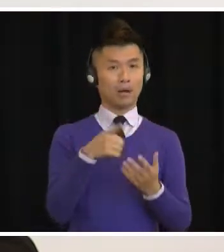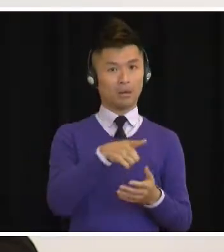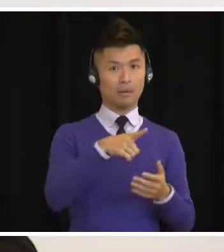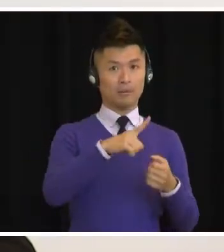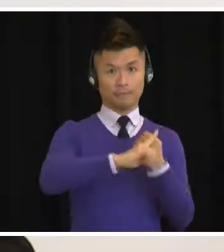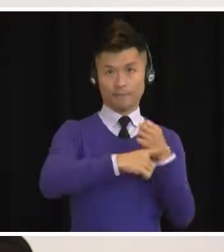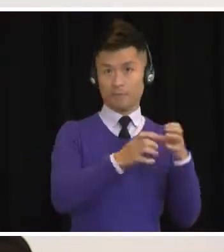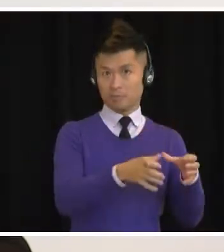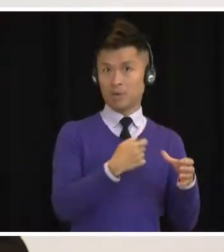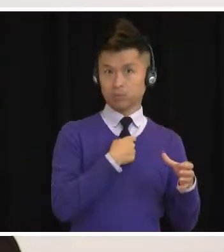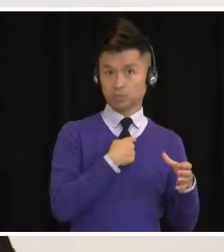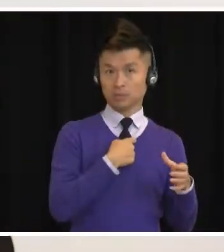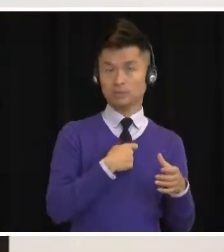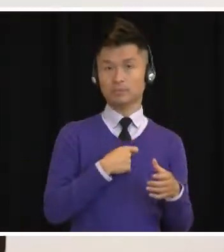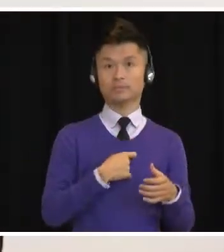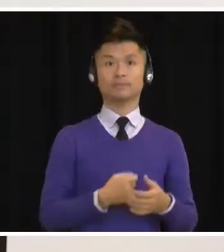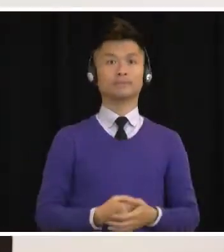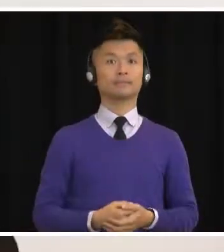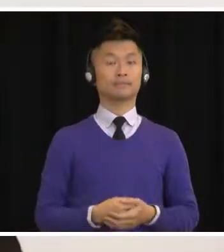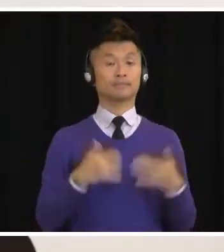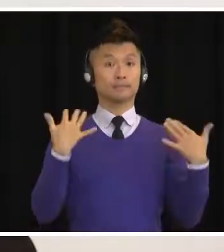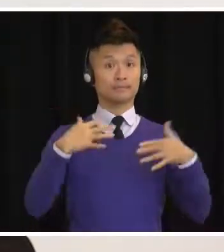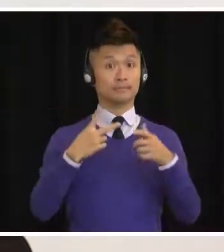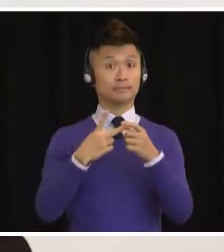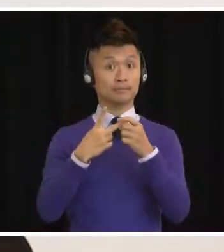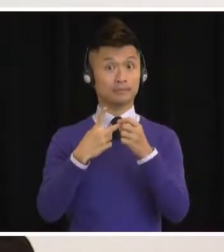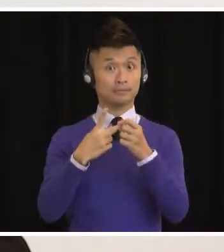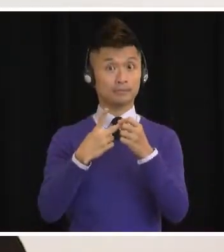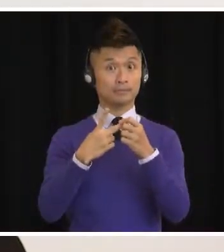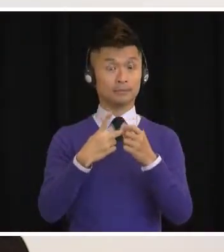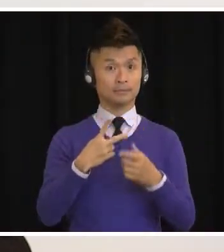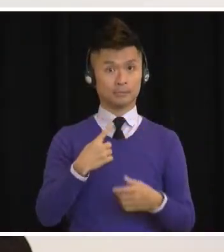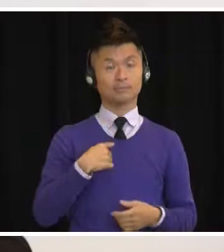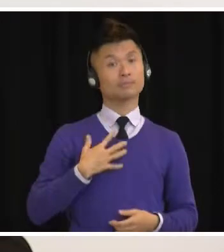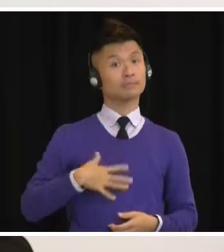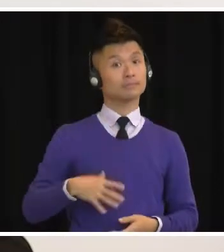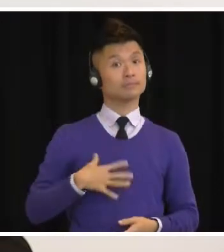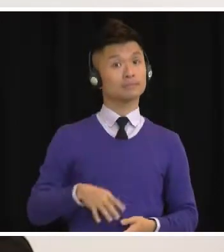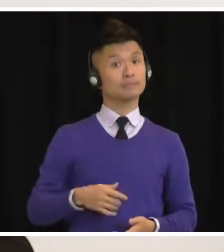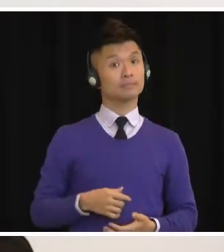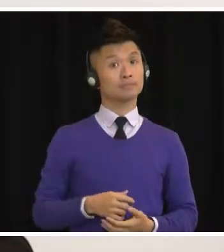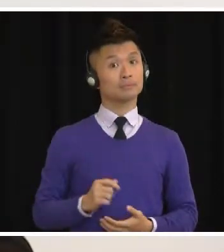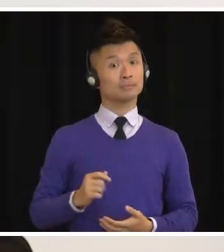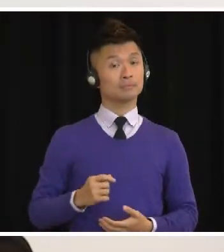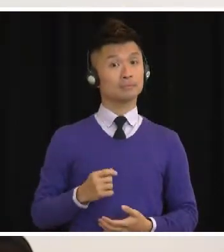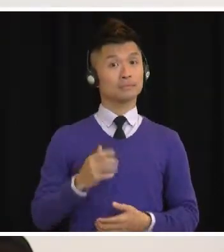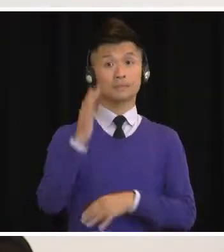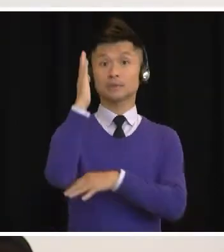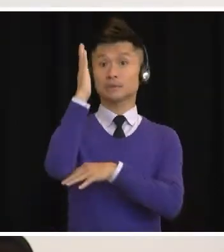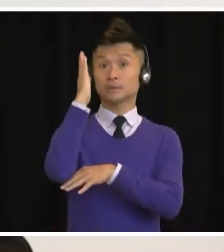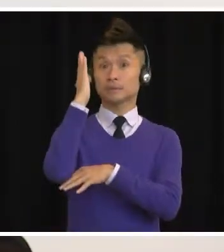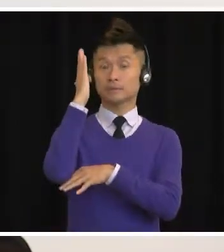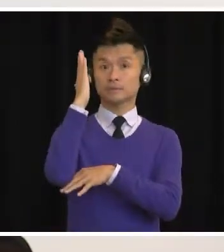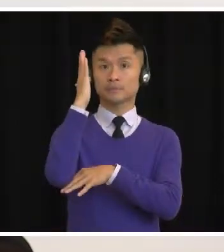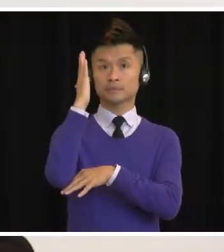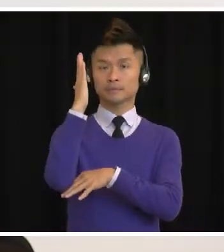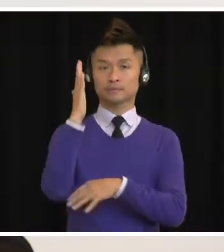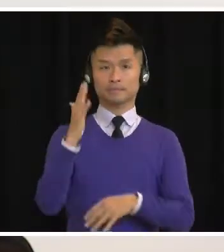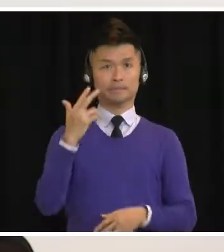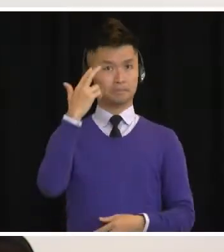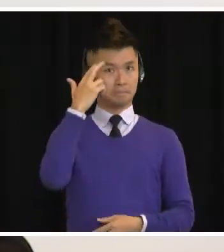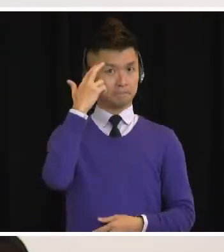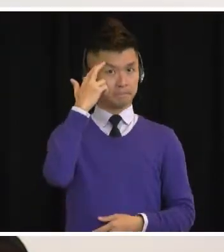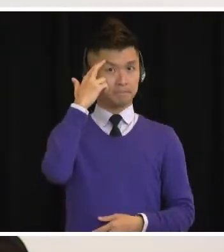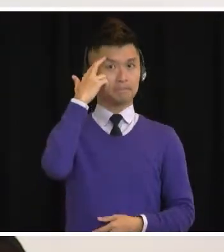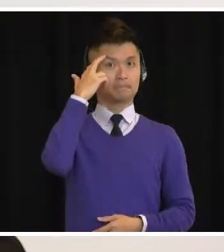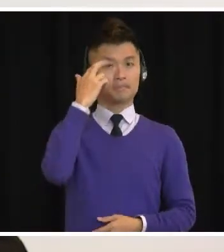I understand that government insists on amending the law regarding